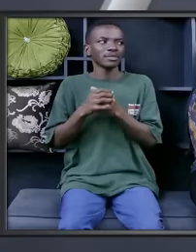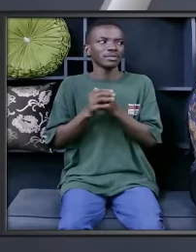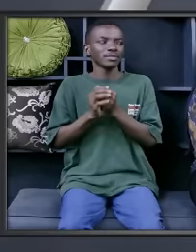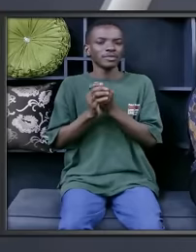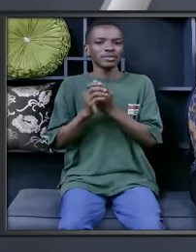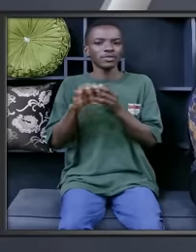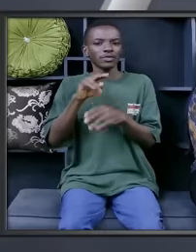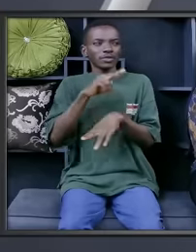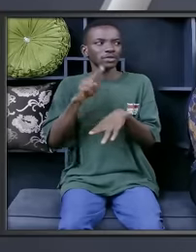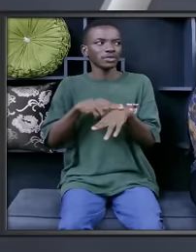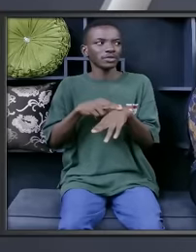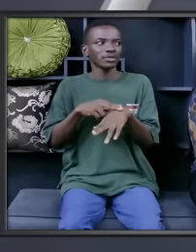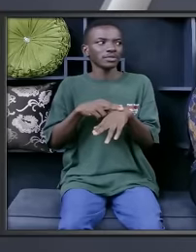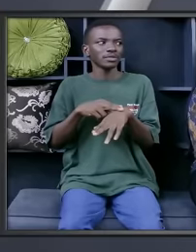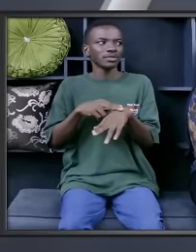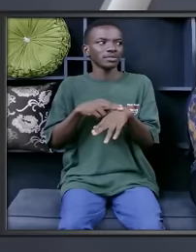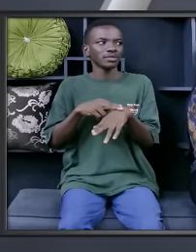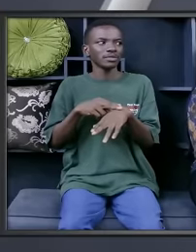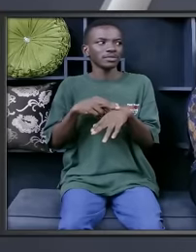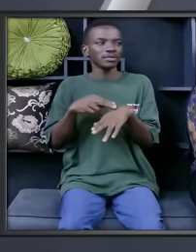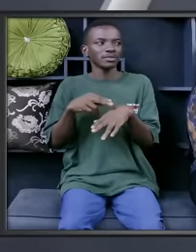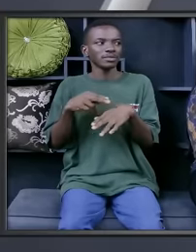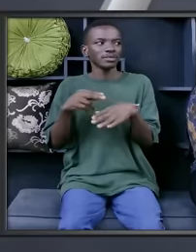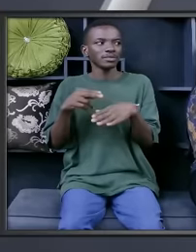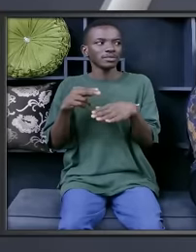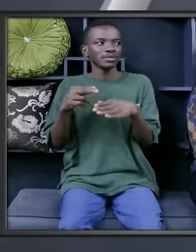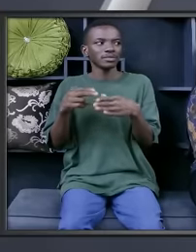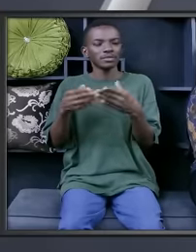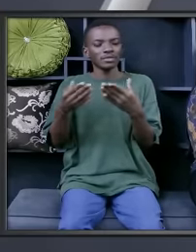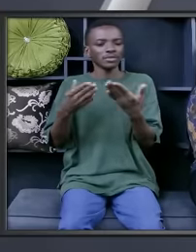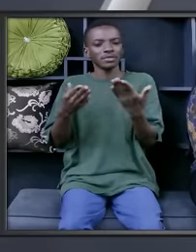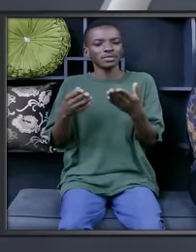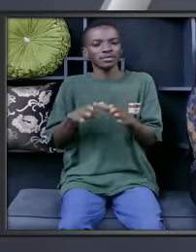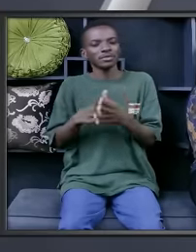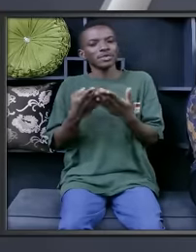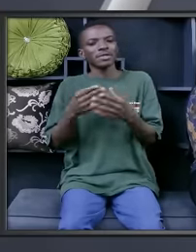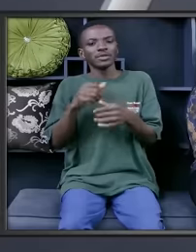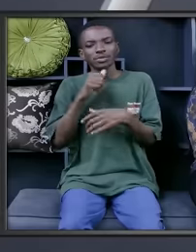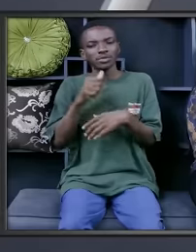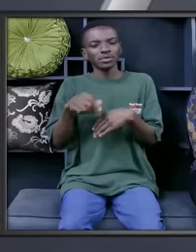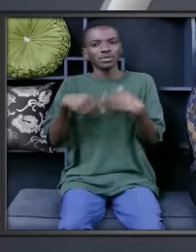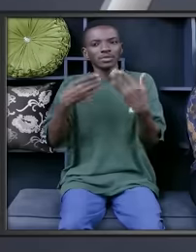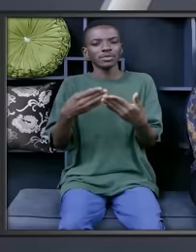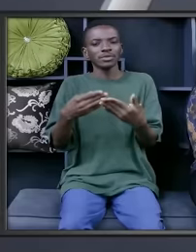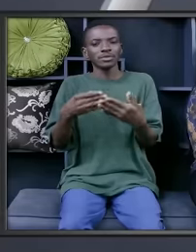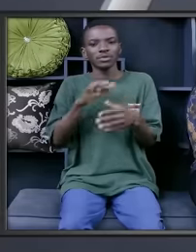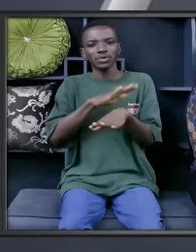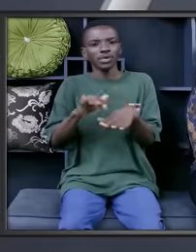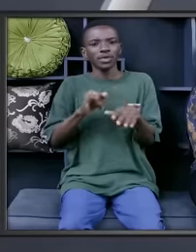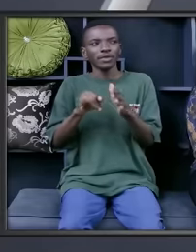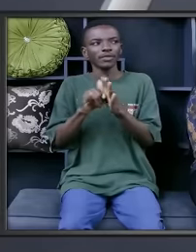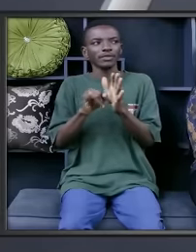Kenneth of National Human Rights collect money. Yes, maybe the fire died down. Yes, but no. Yes, you no get evidence.